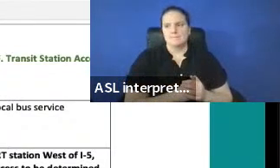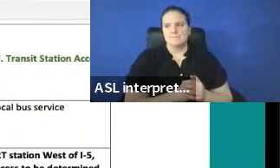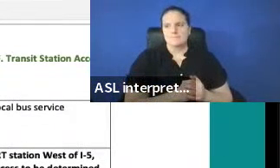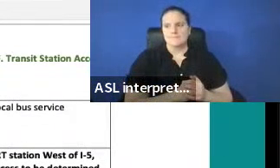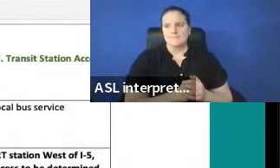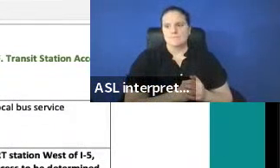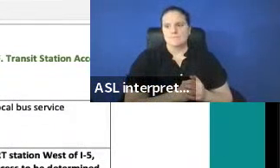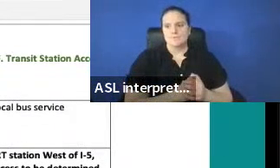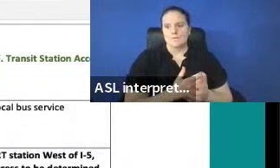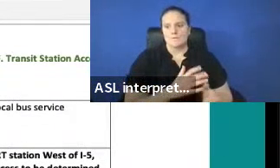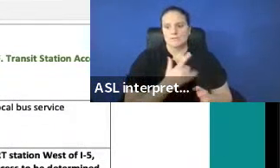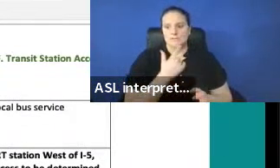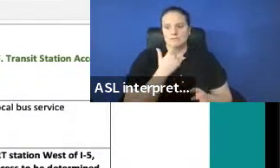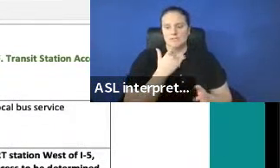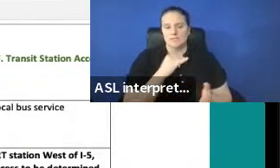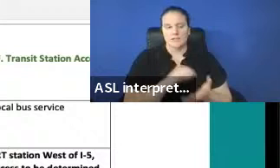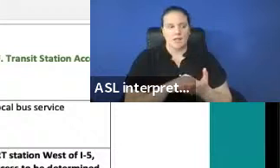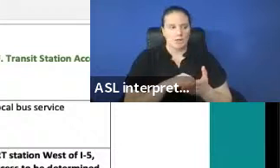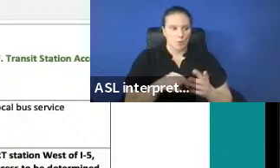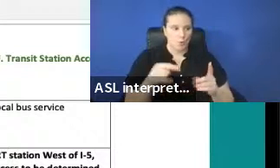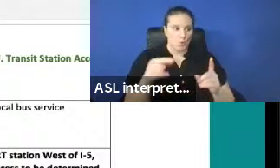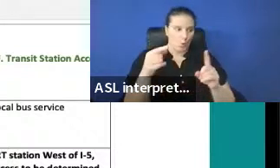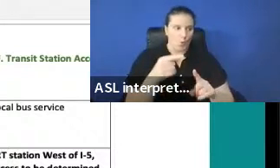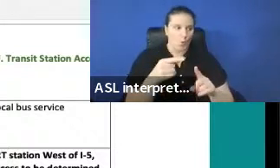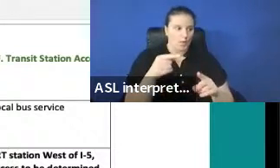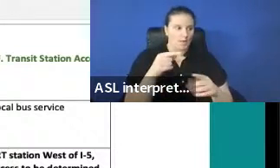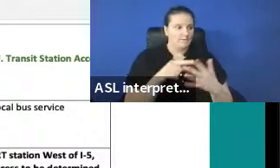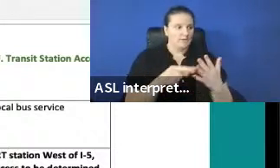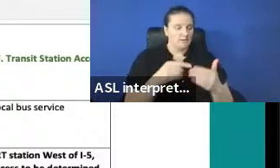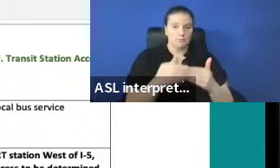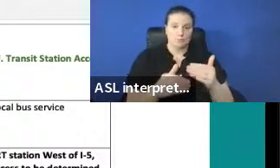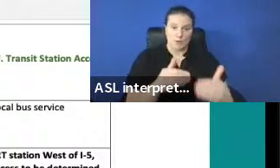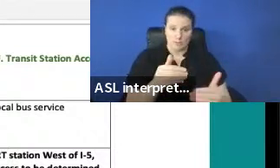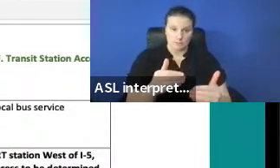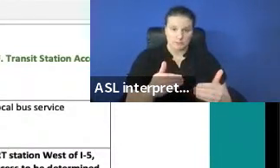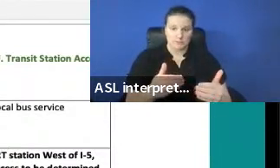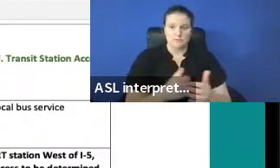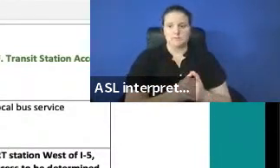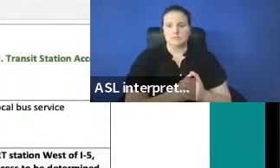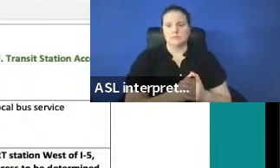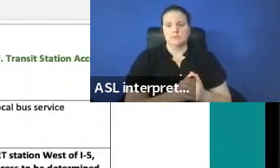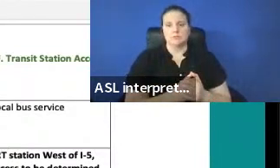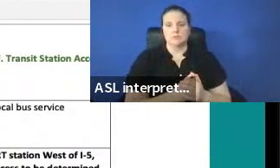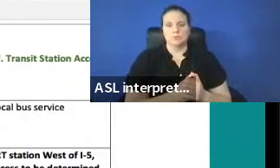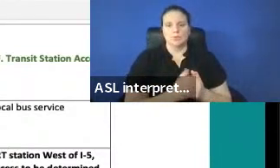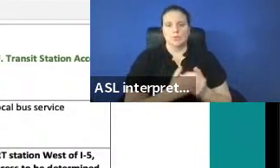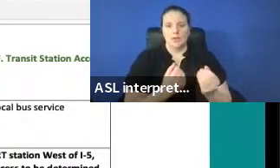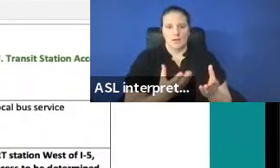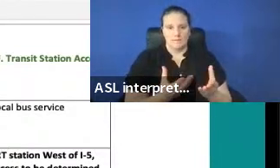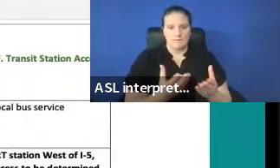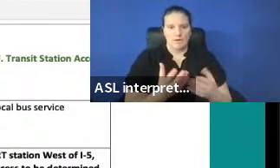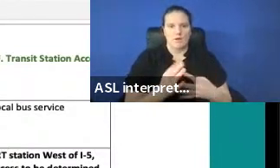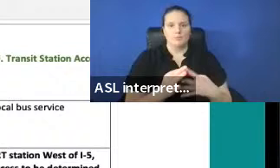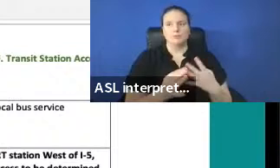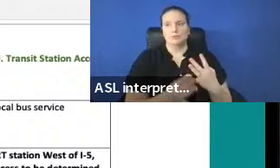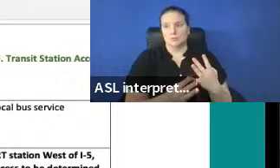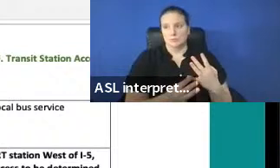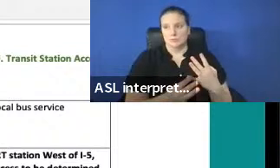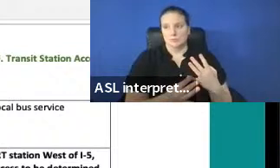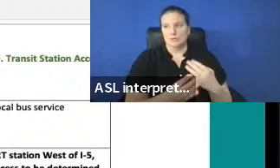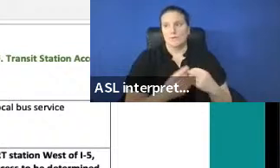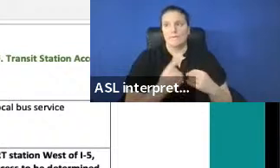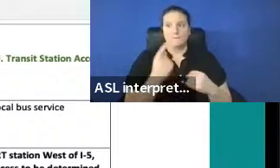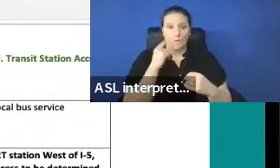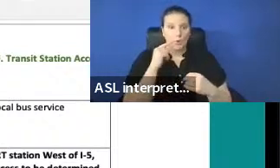Having said that, the goal of these processes was to give an opportunity